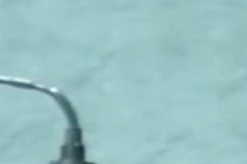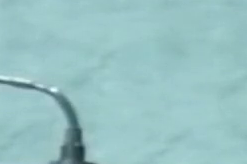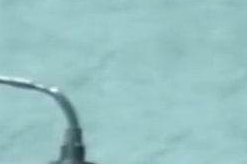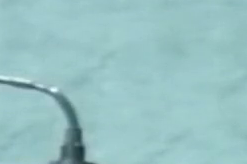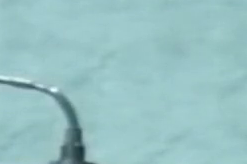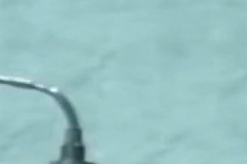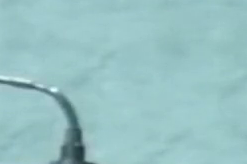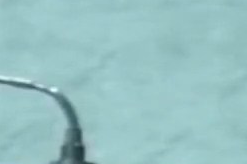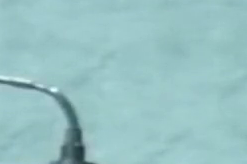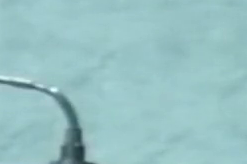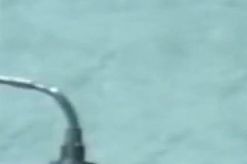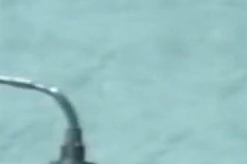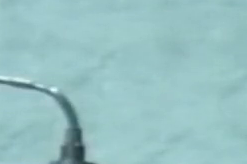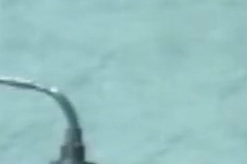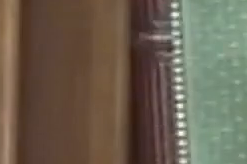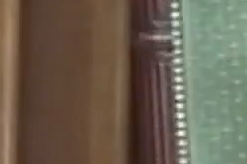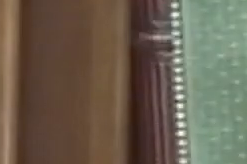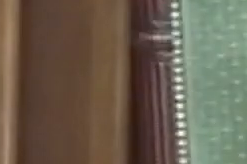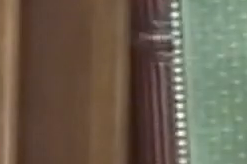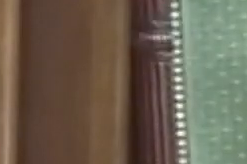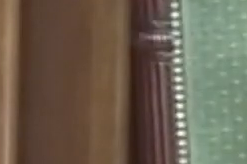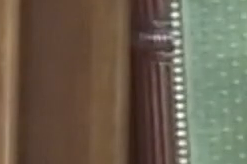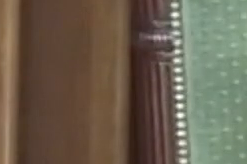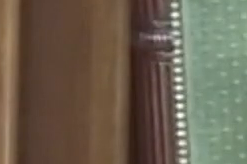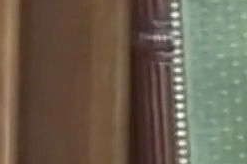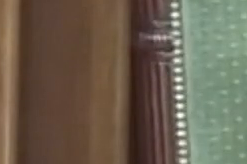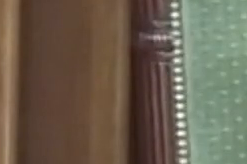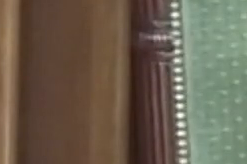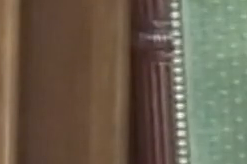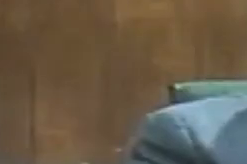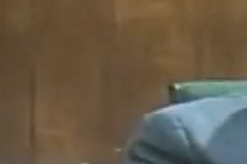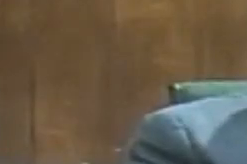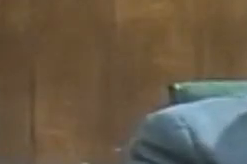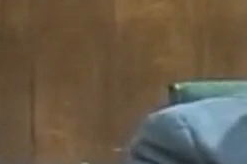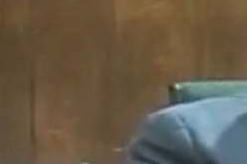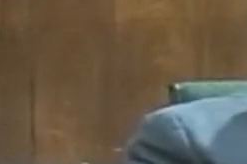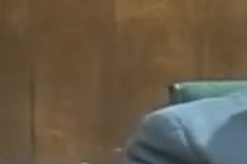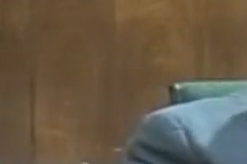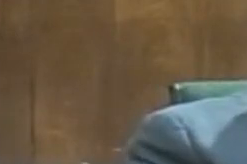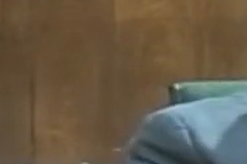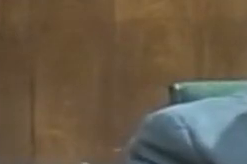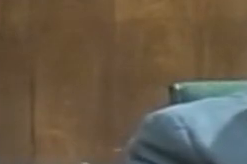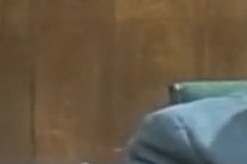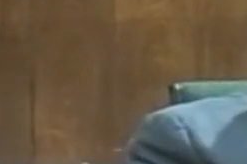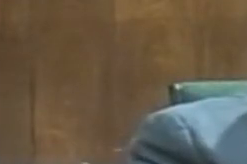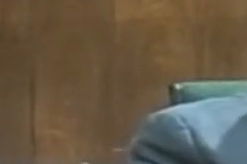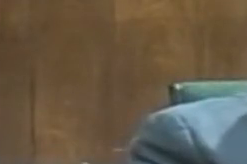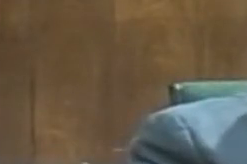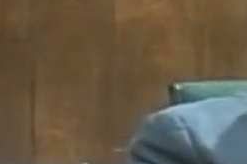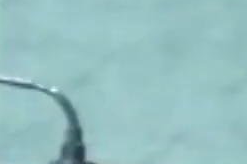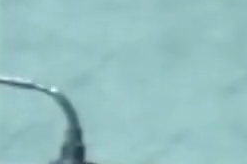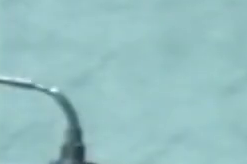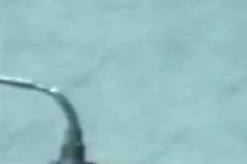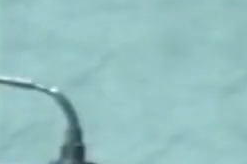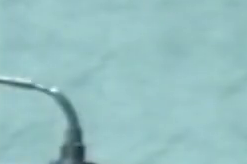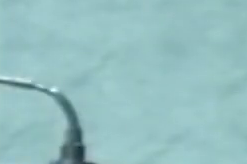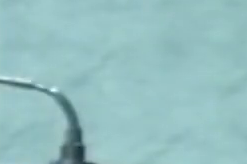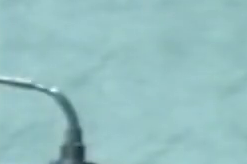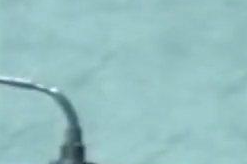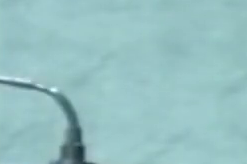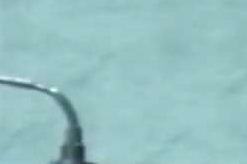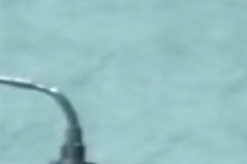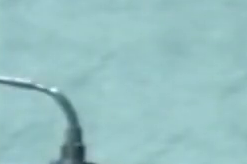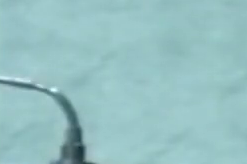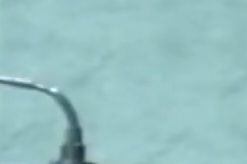That is what I can only go by the reports and the interviews which were done with the persons there. It's